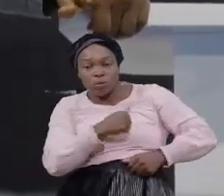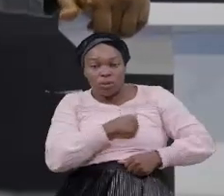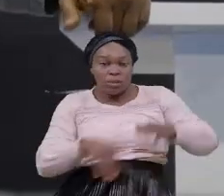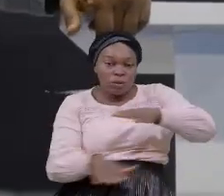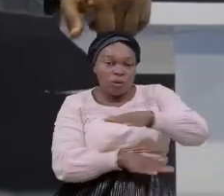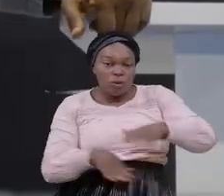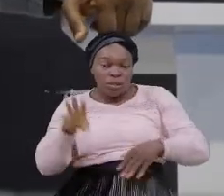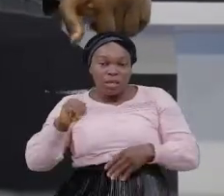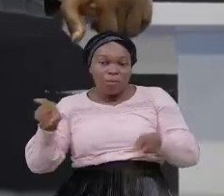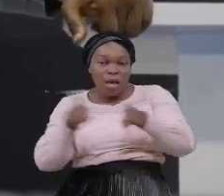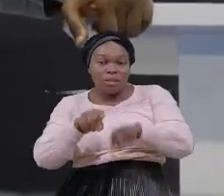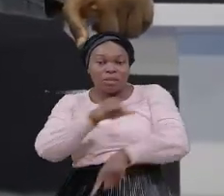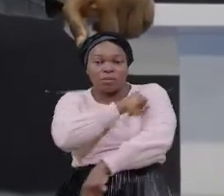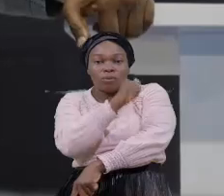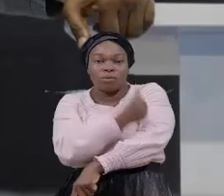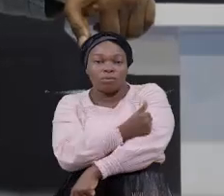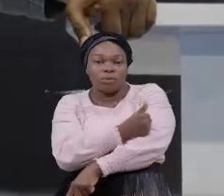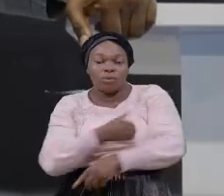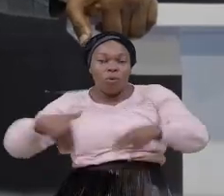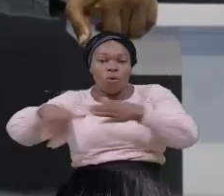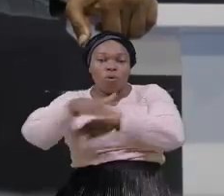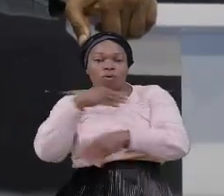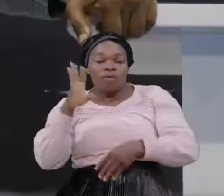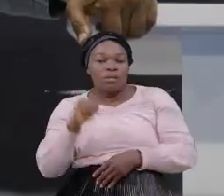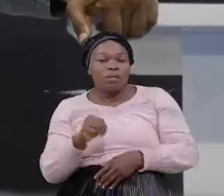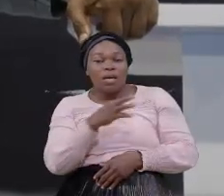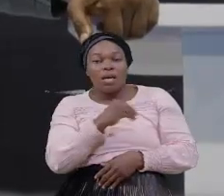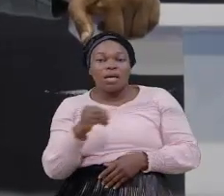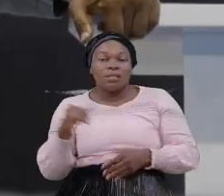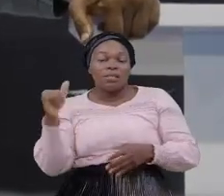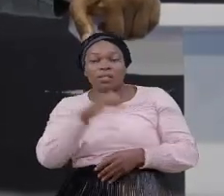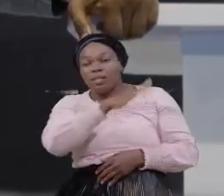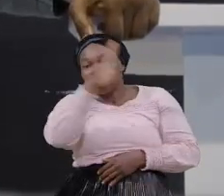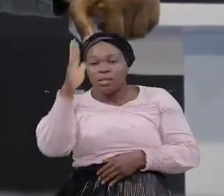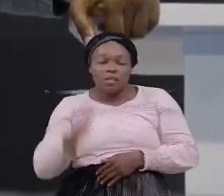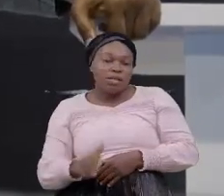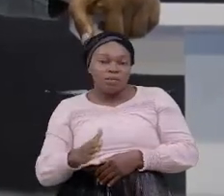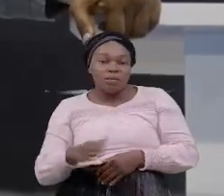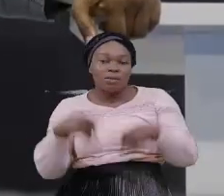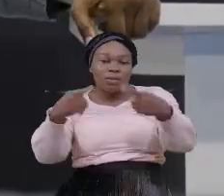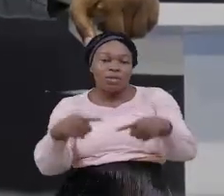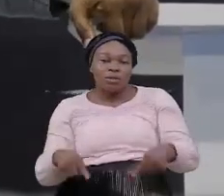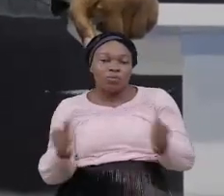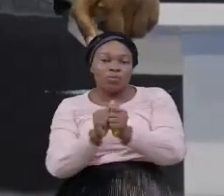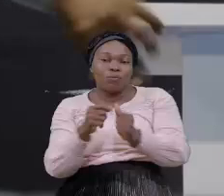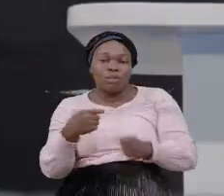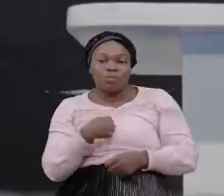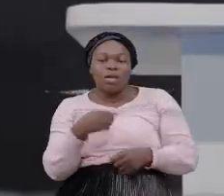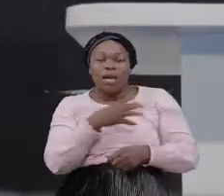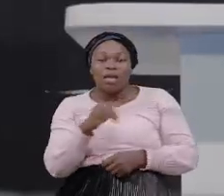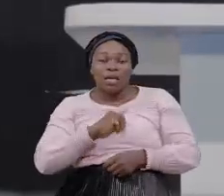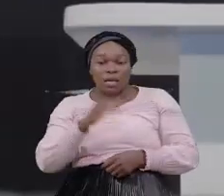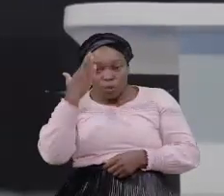those soldiers under me, they never argue with me. And I know you.